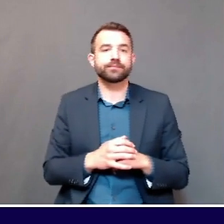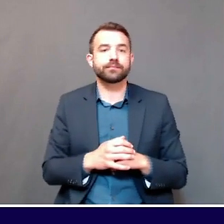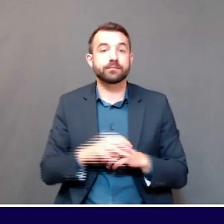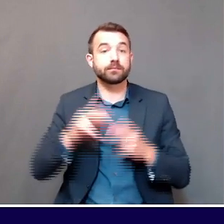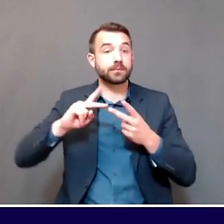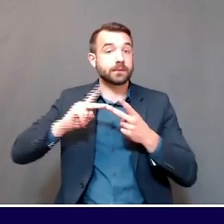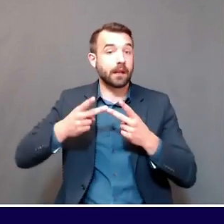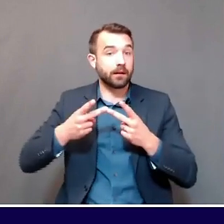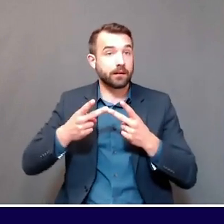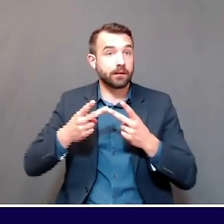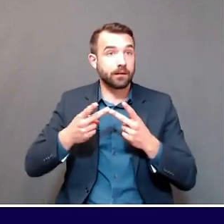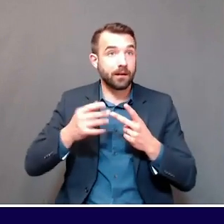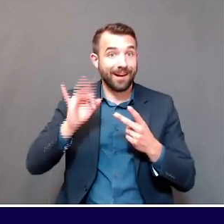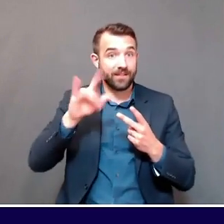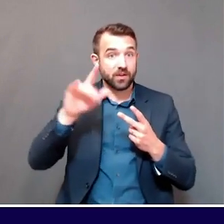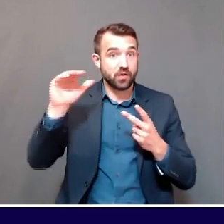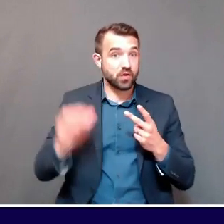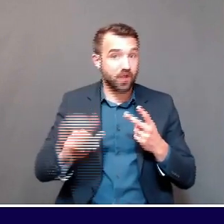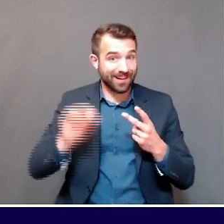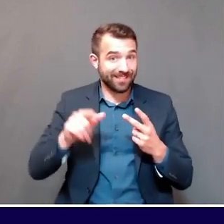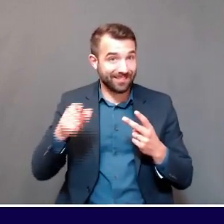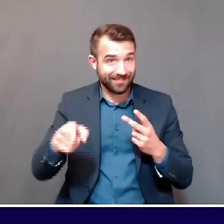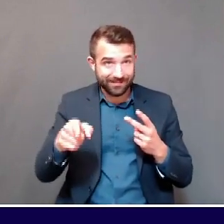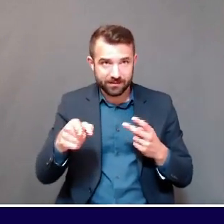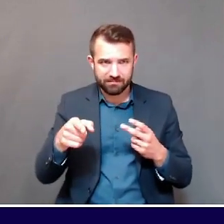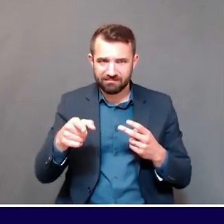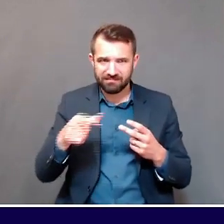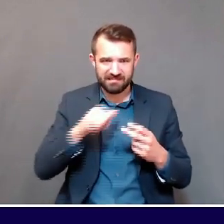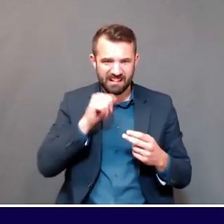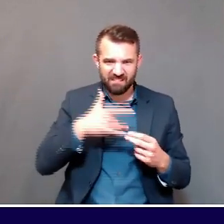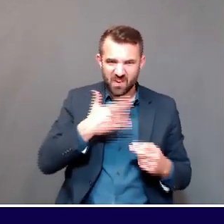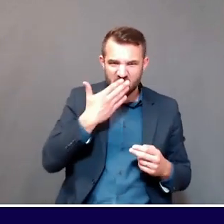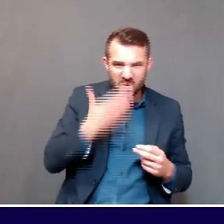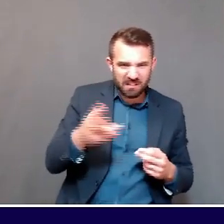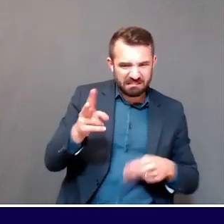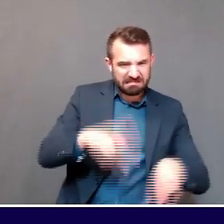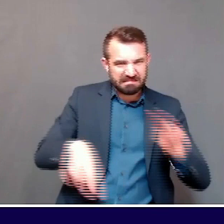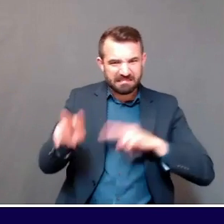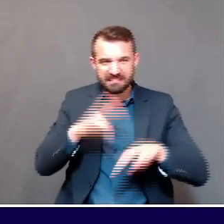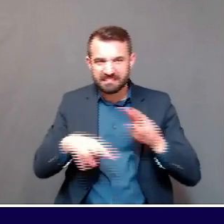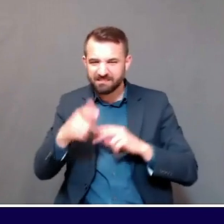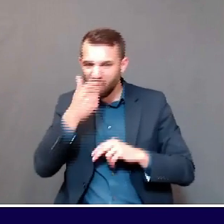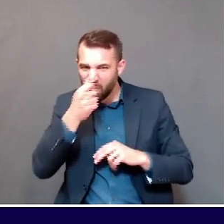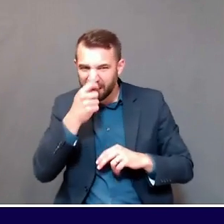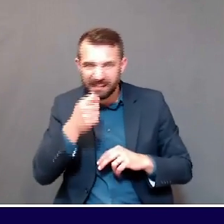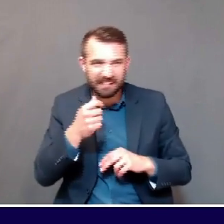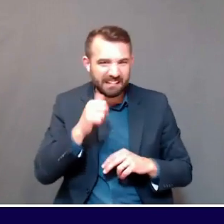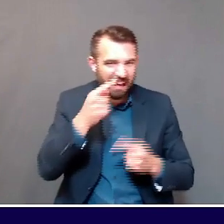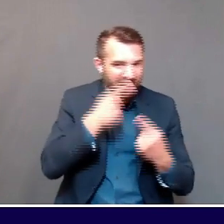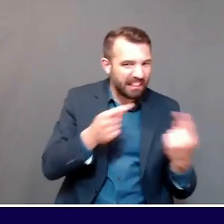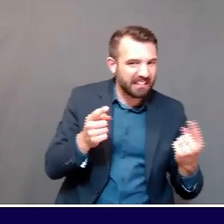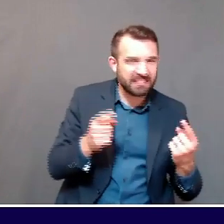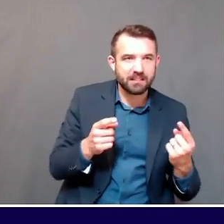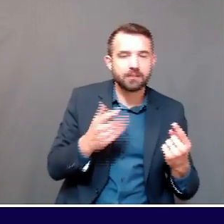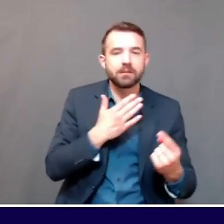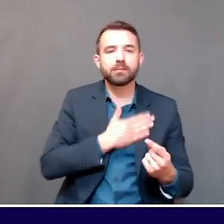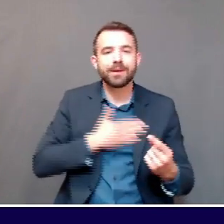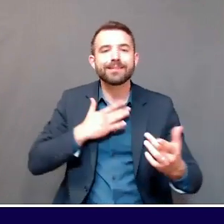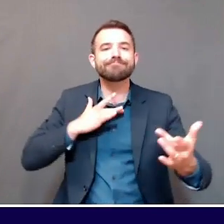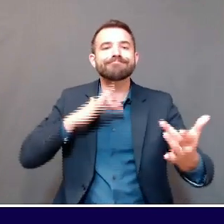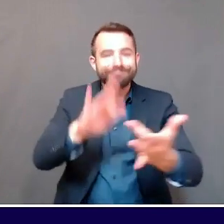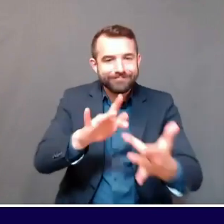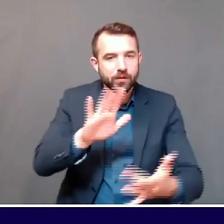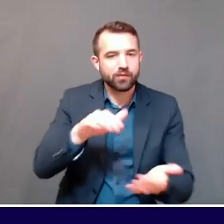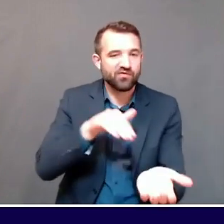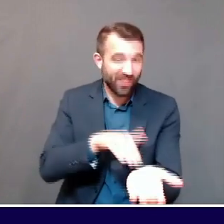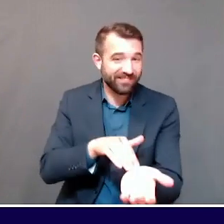that they've got something more going on than just a cold, please make sure you reach out to your healthcare provider. Even though we